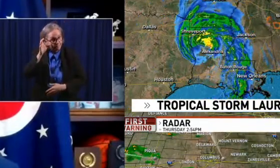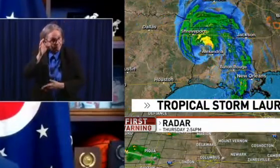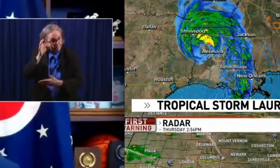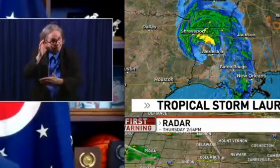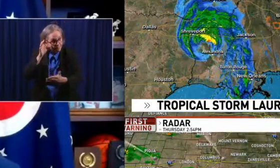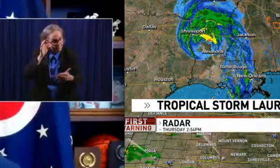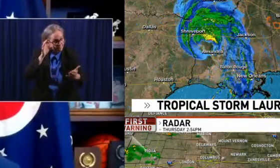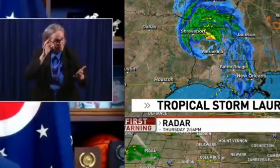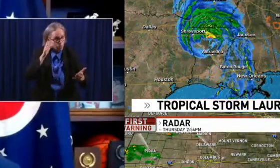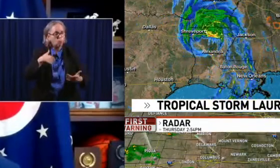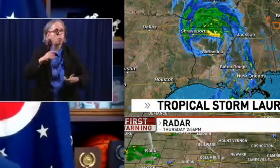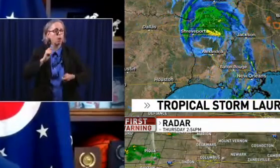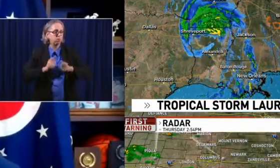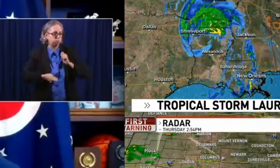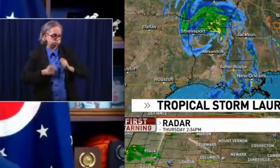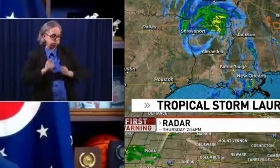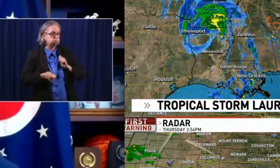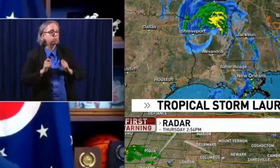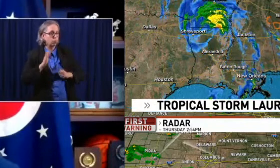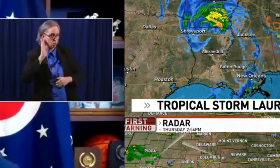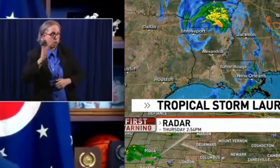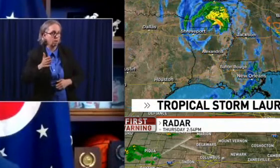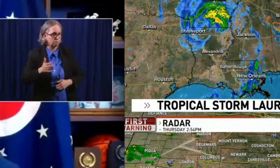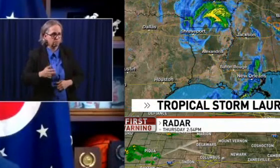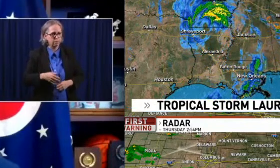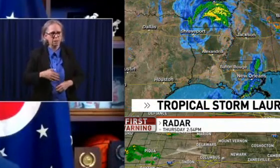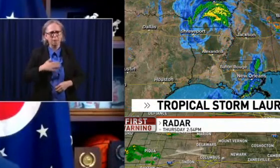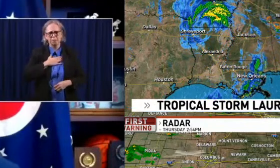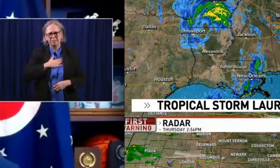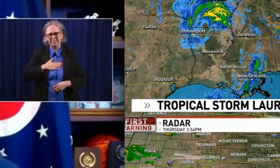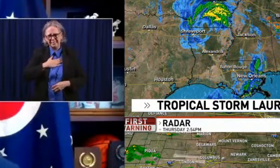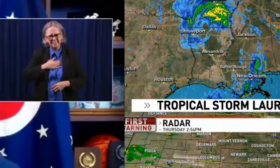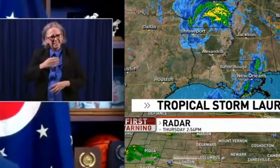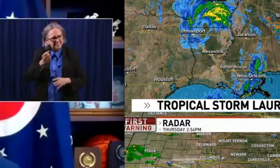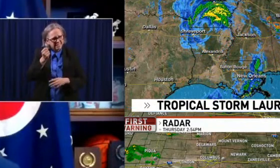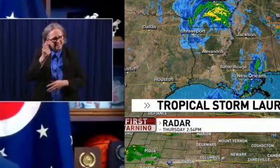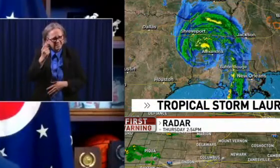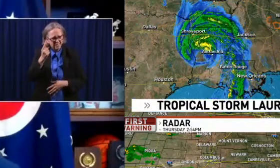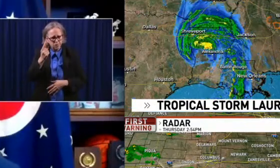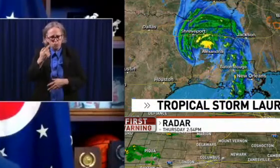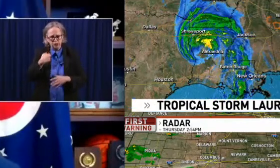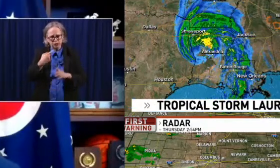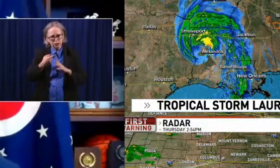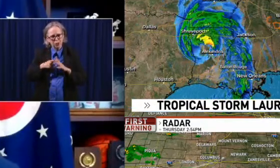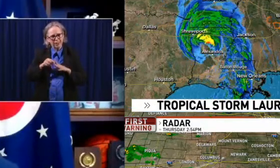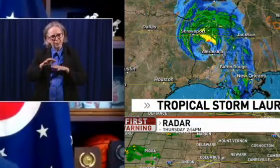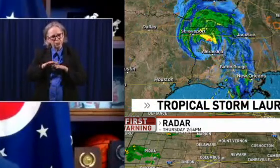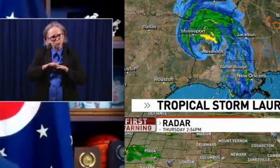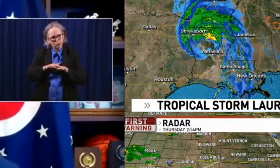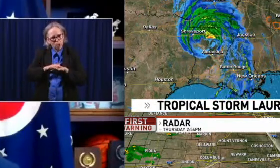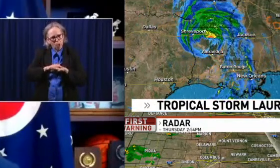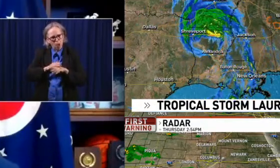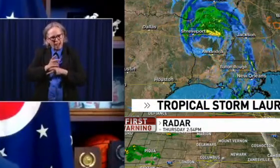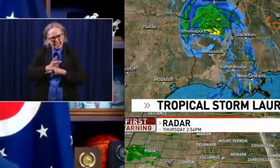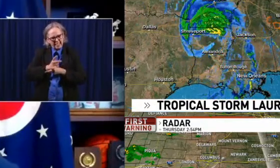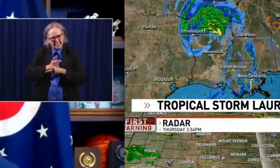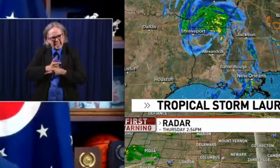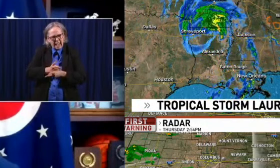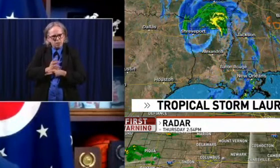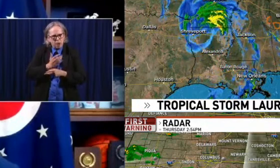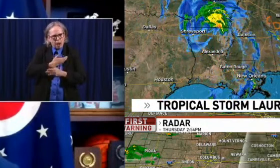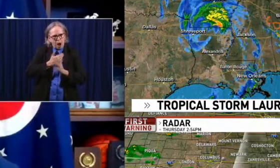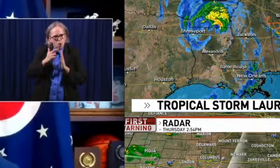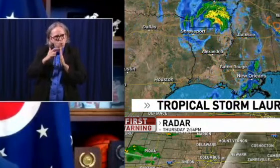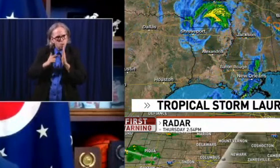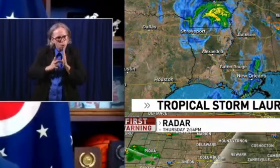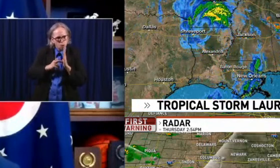go well. But just understand that we're trying to go a little slowly here to make sure that this works, because ultimately this is